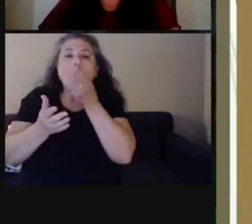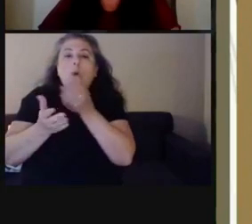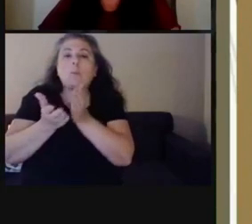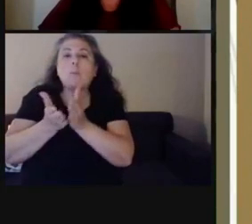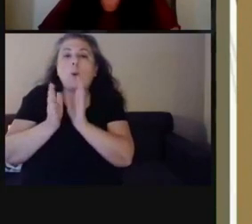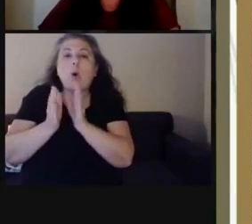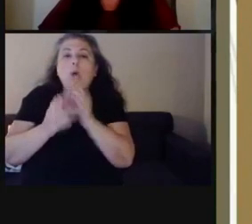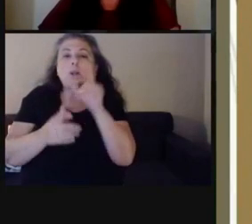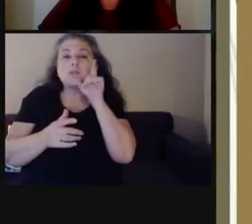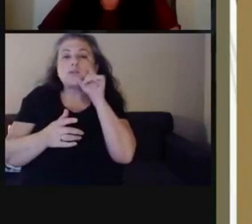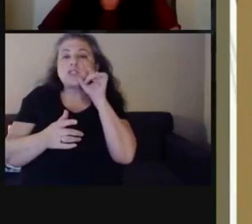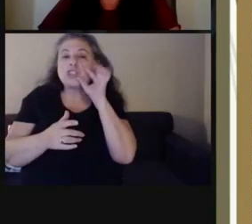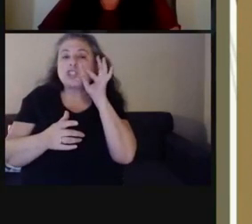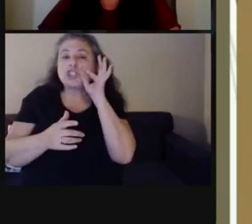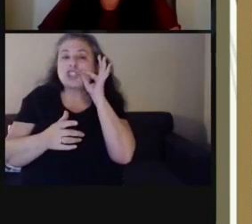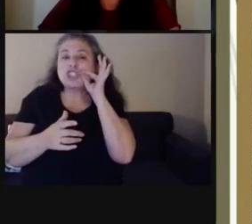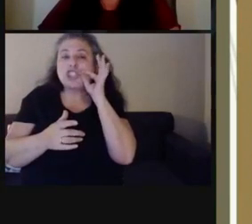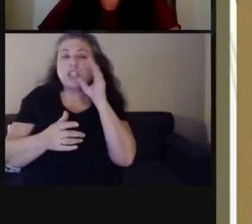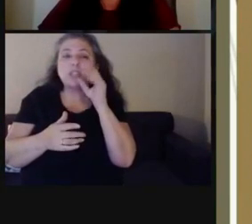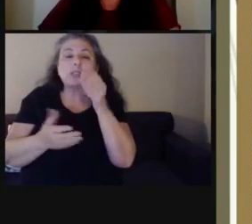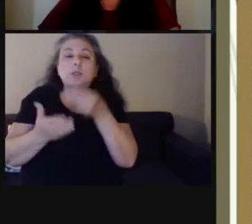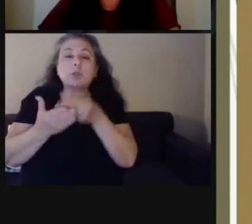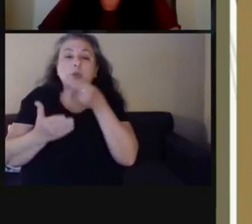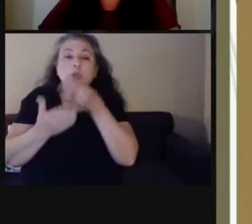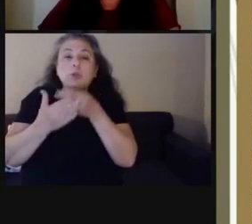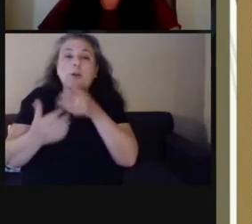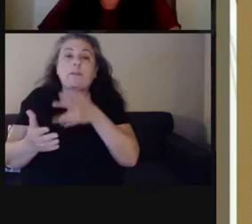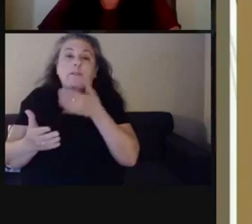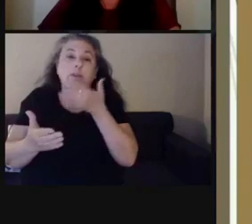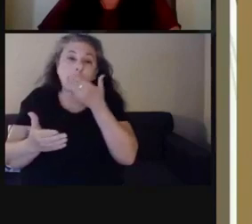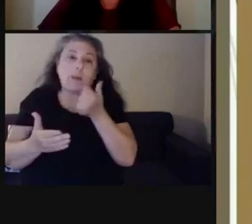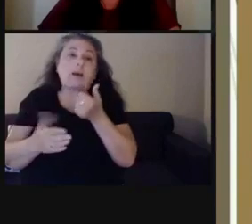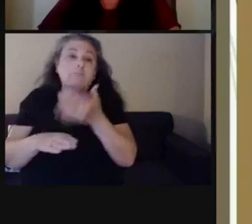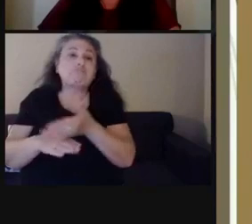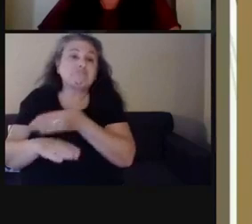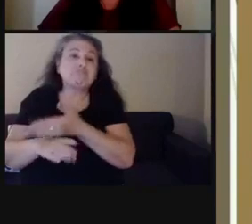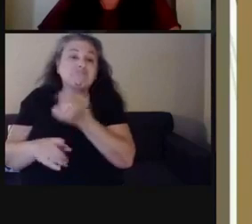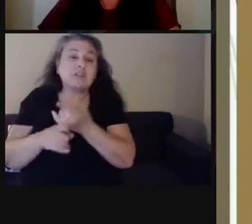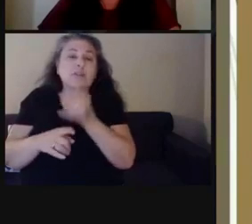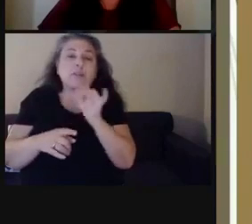other type of soup, and it just made you feel much better.